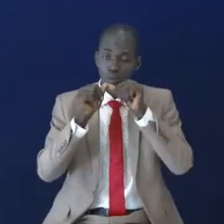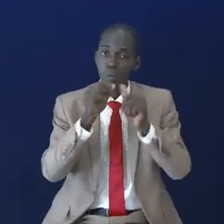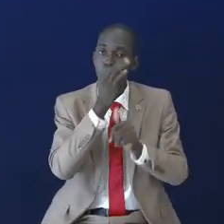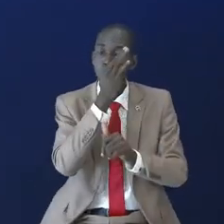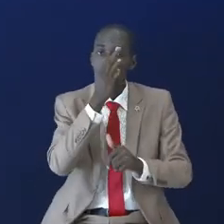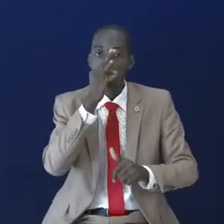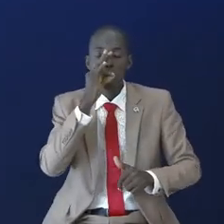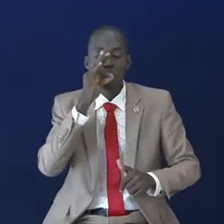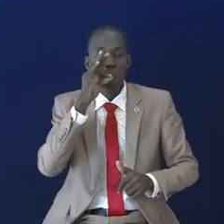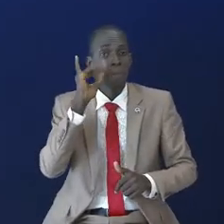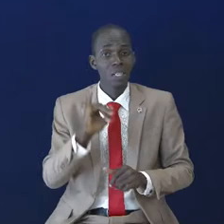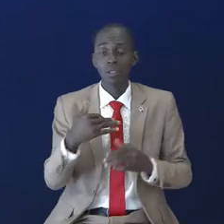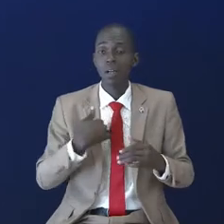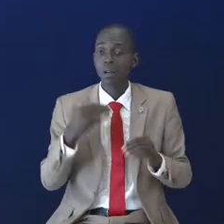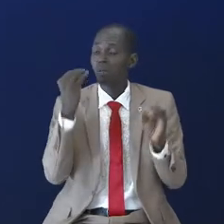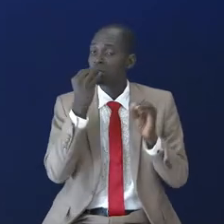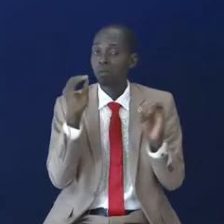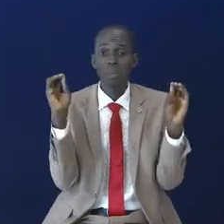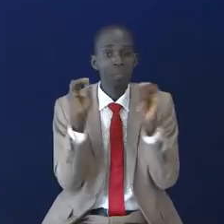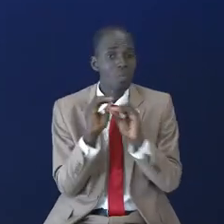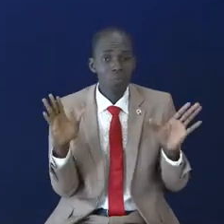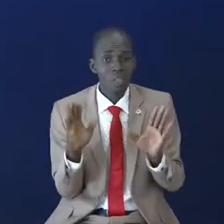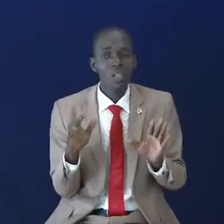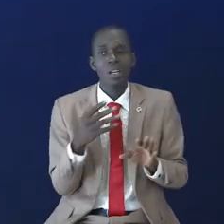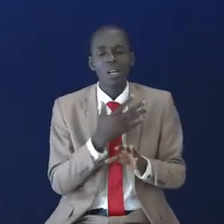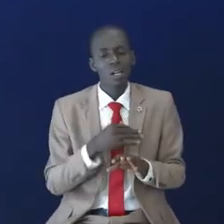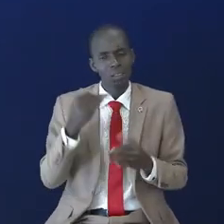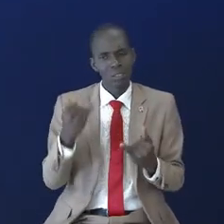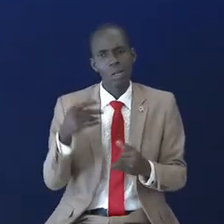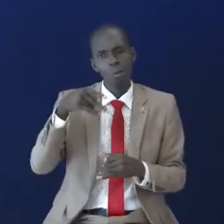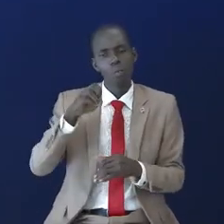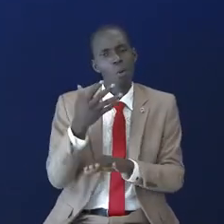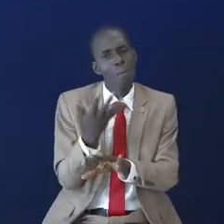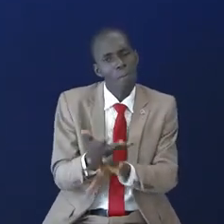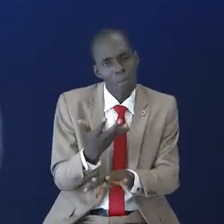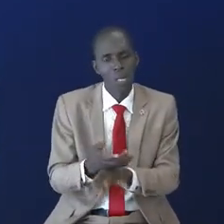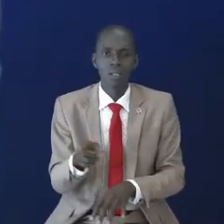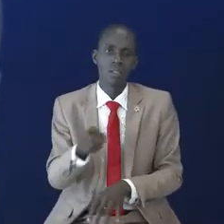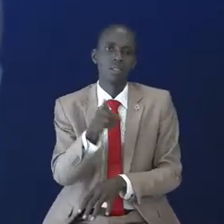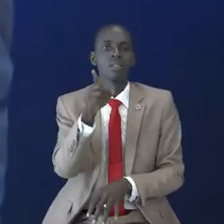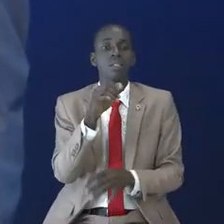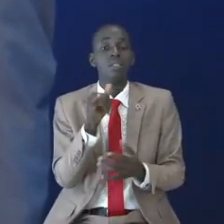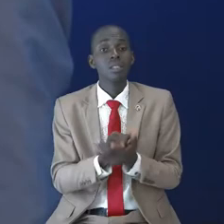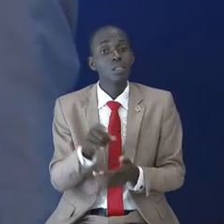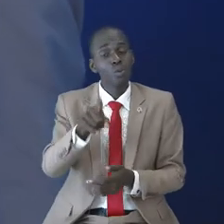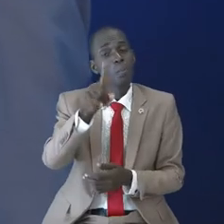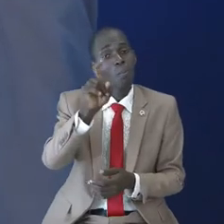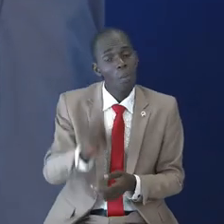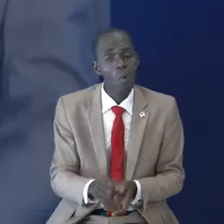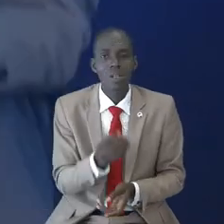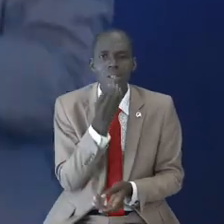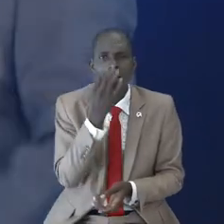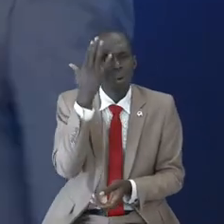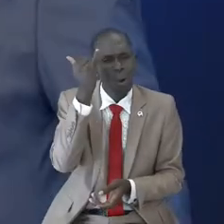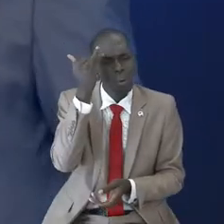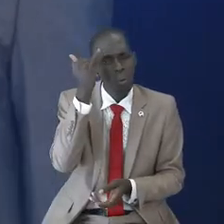you have taken nothing. And he was beseeching them, pleading with them, that they must eat. Why?